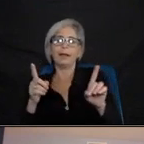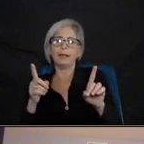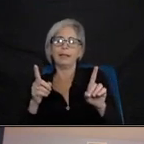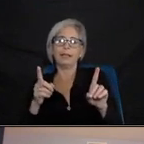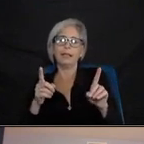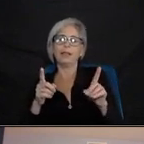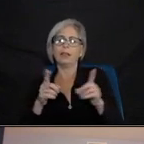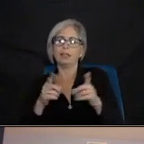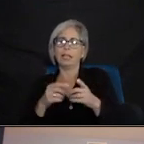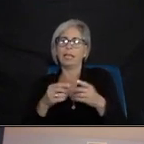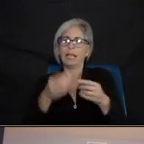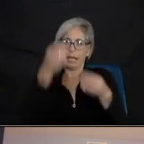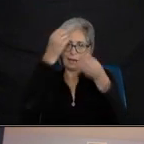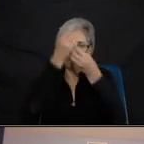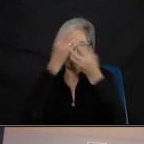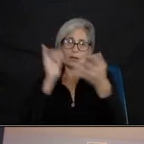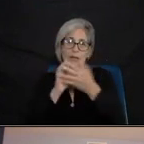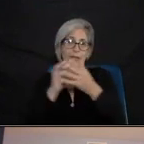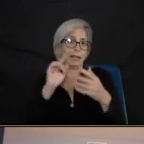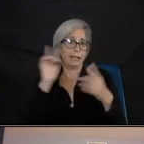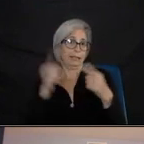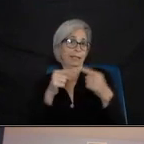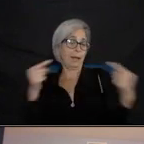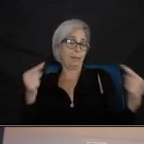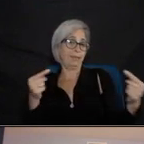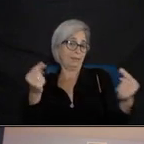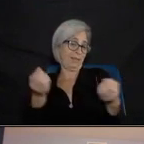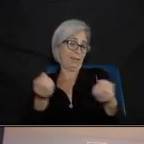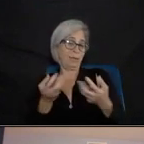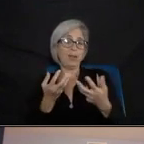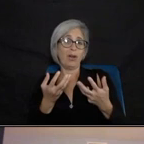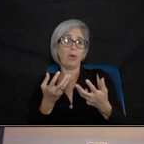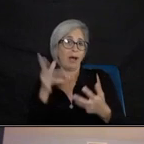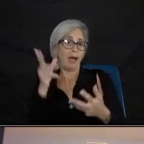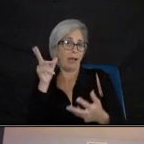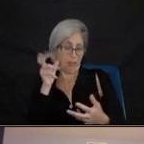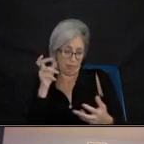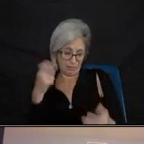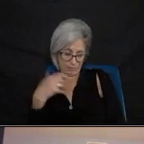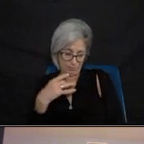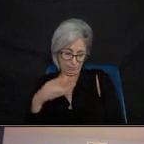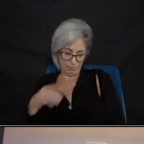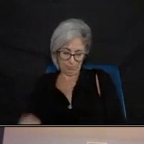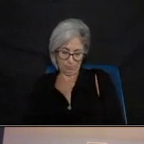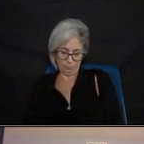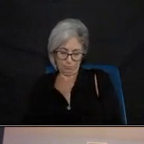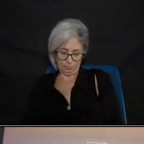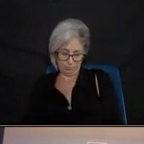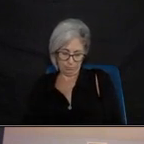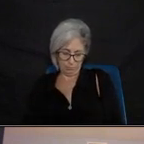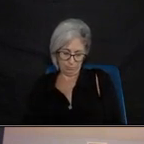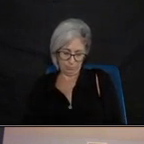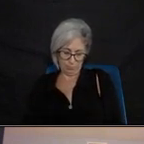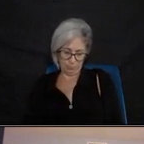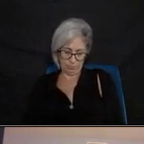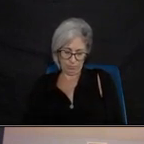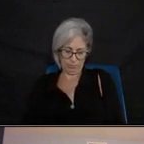information that staff has that's contrary to that, you know, I'd like to hear that. Mayor,